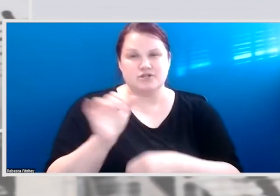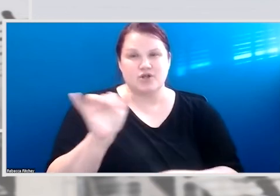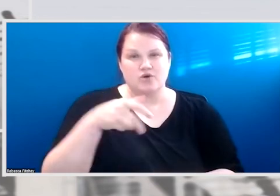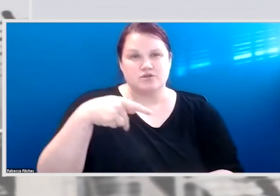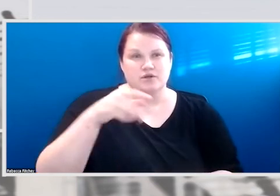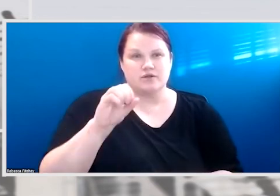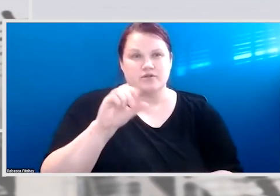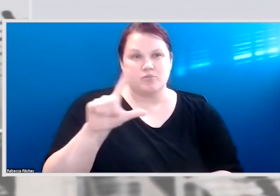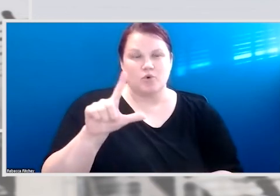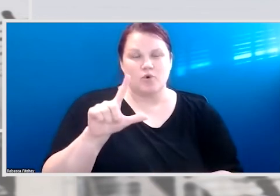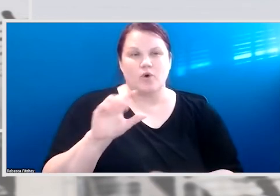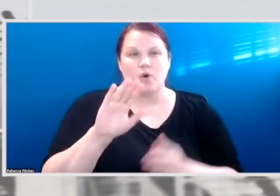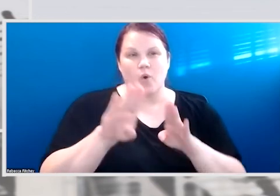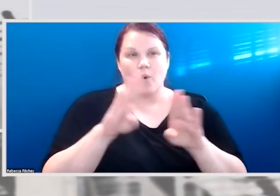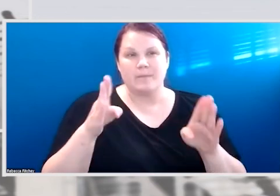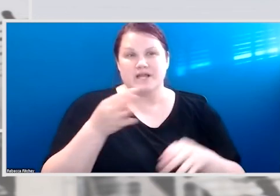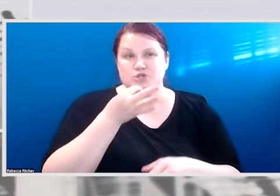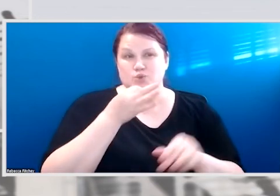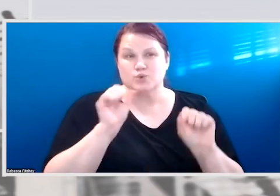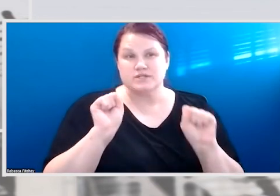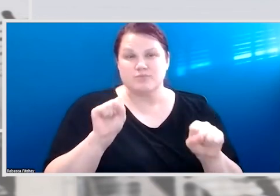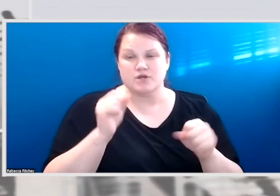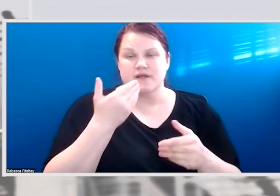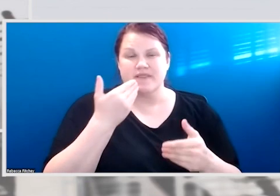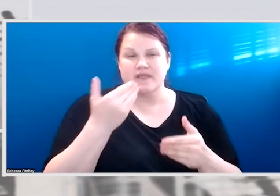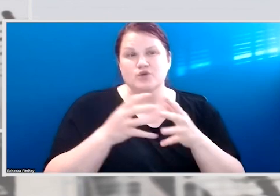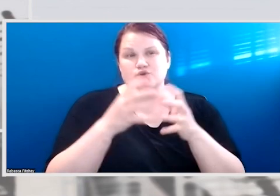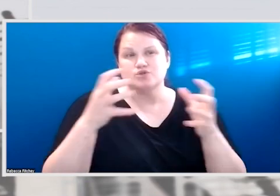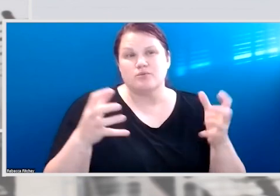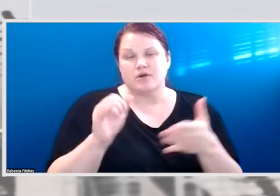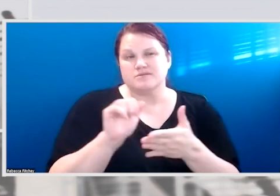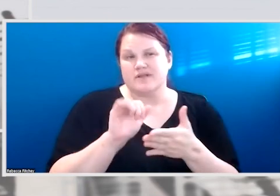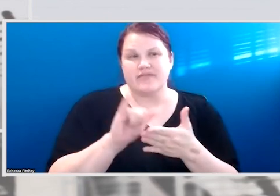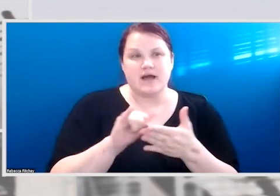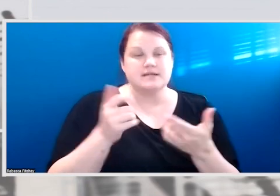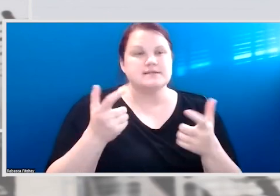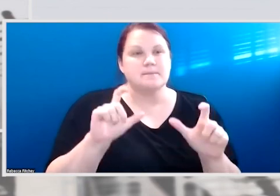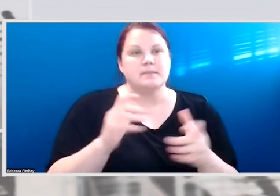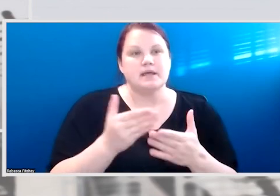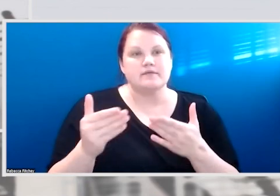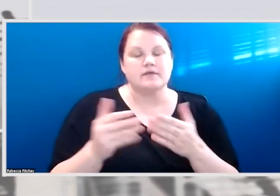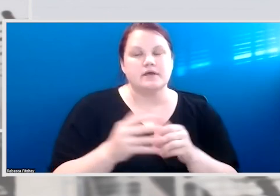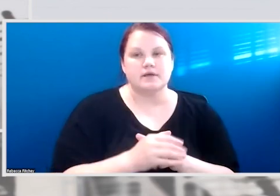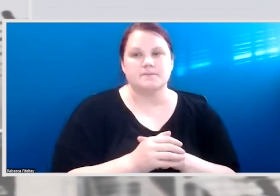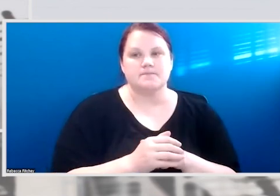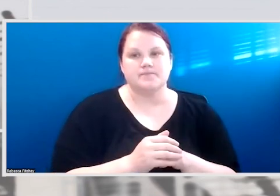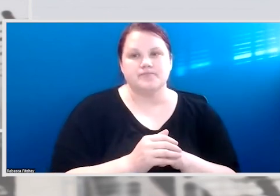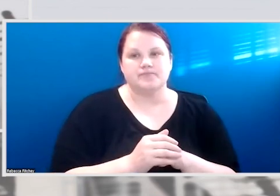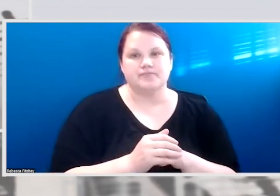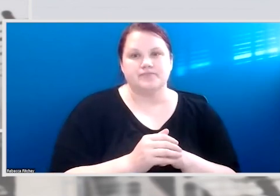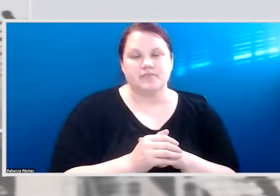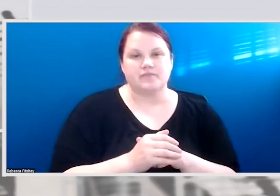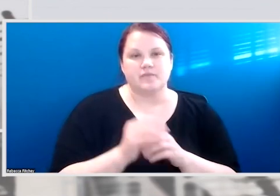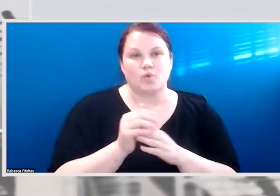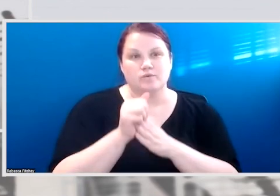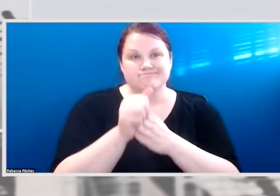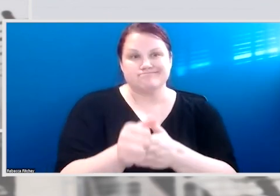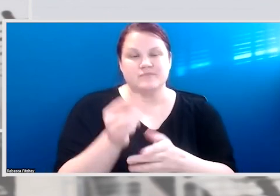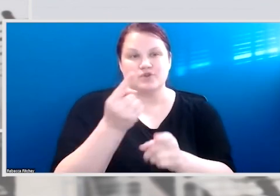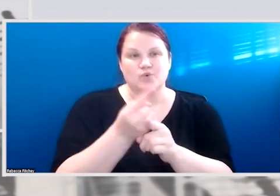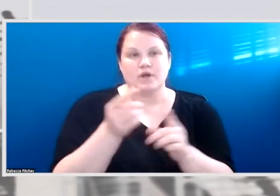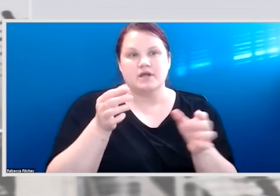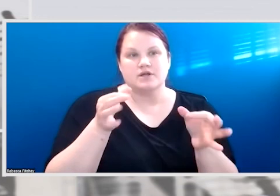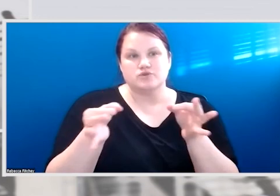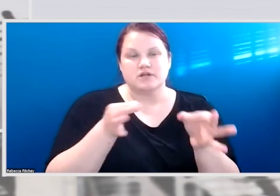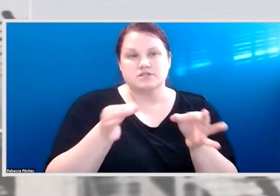open as soon as possible. So thank you so much. That's the big thing. We're headed in the right direction, and we look forward to working with